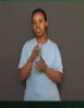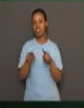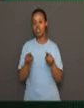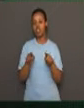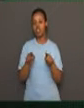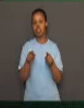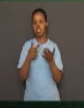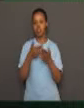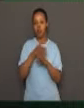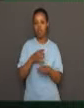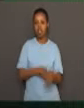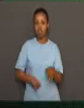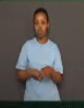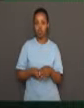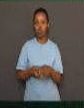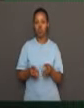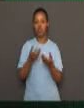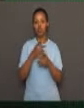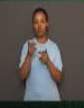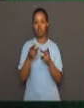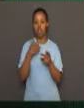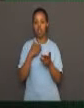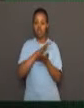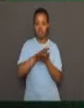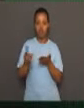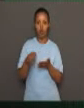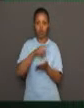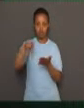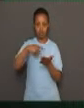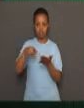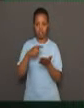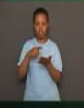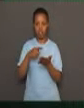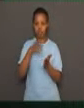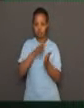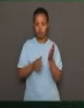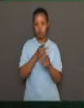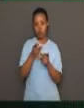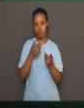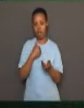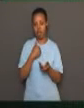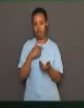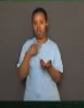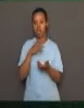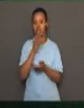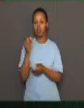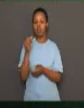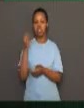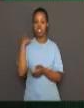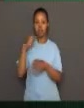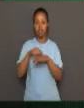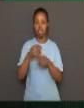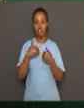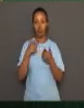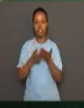embryo goes through a stage where it takes the form of a flattened disc. We can thank our reptile ancestors for this